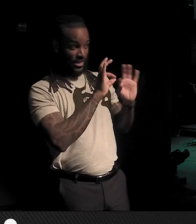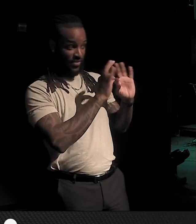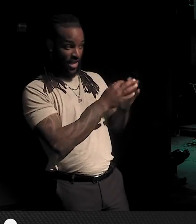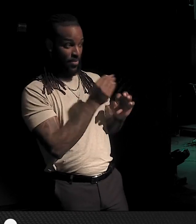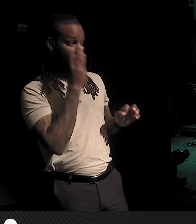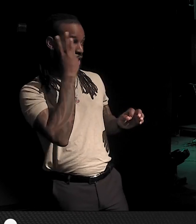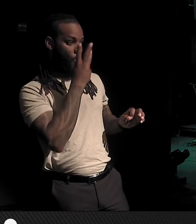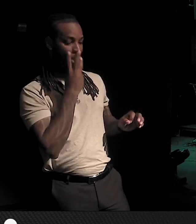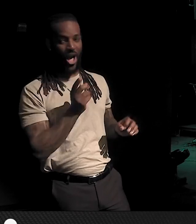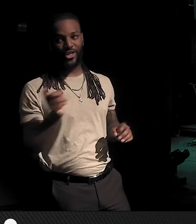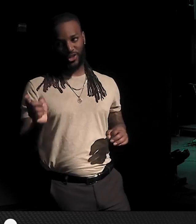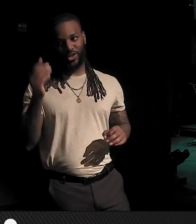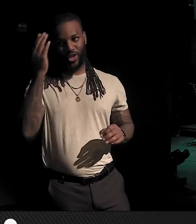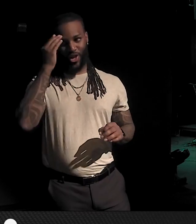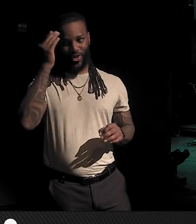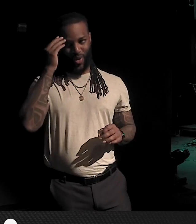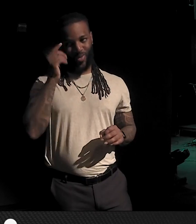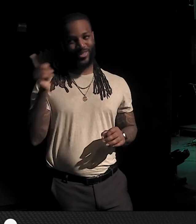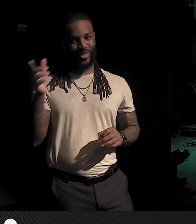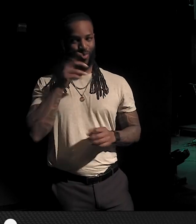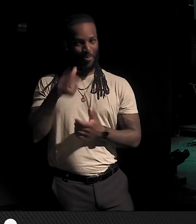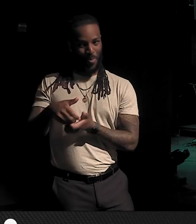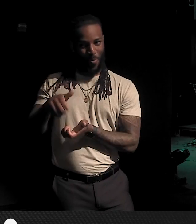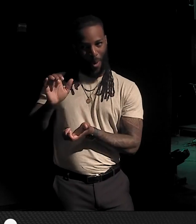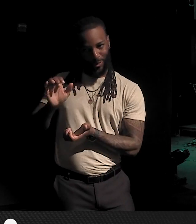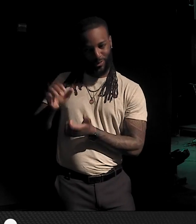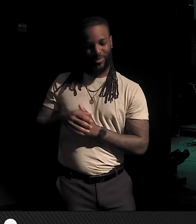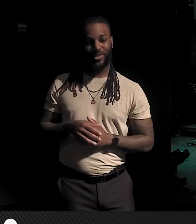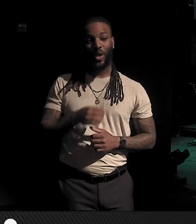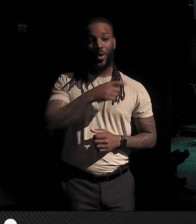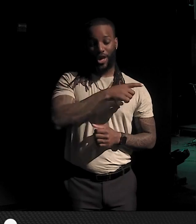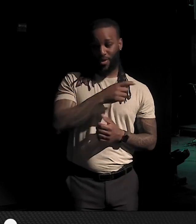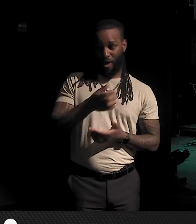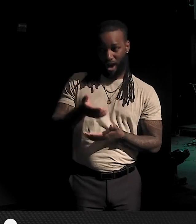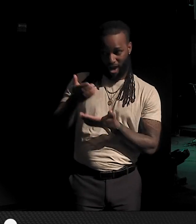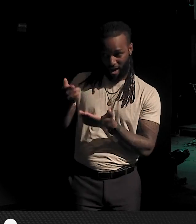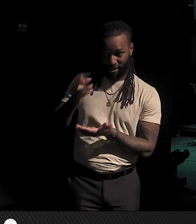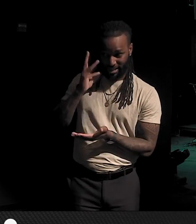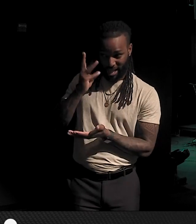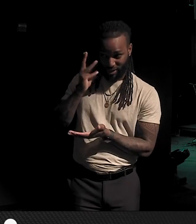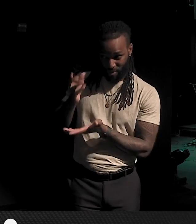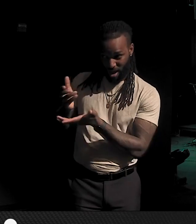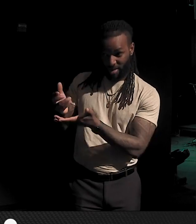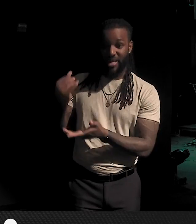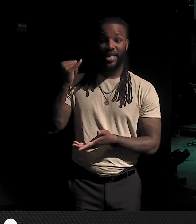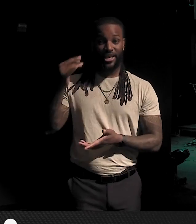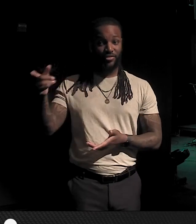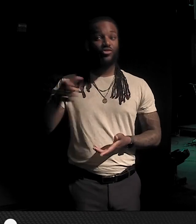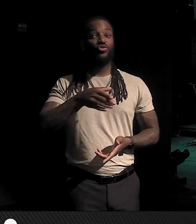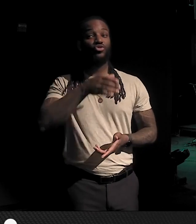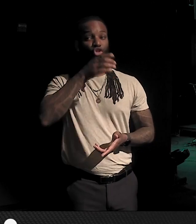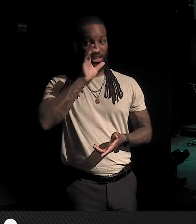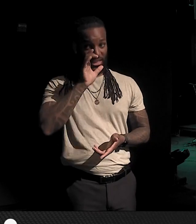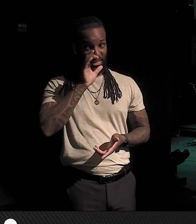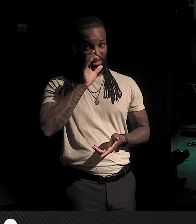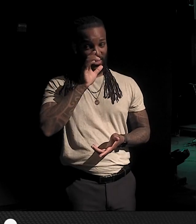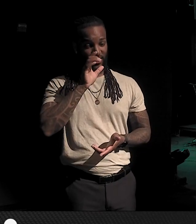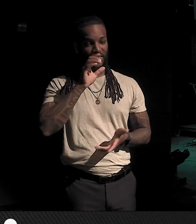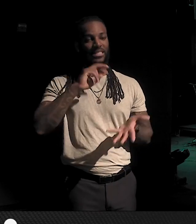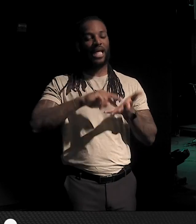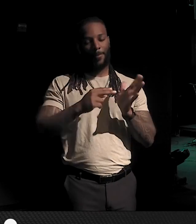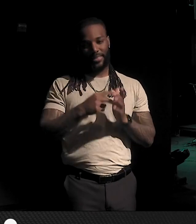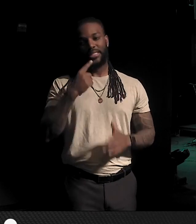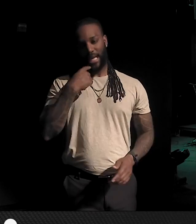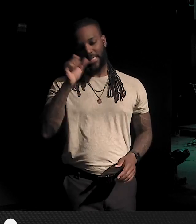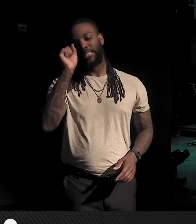knows she's about to get proposed to. So he would offer her a glass of wine. If she drinks the wine, then that means she's